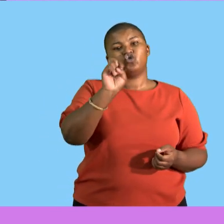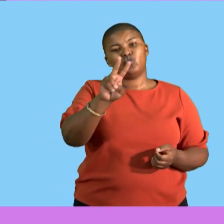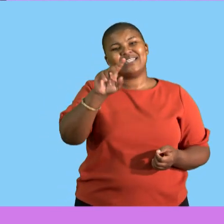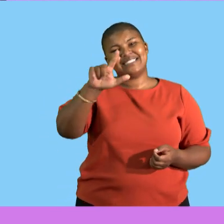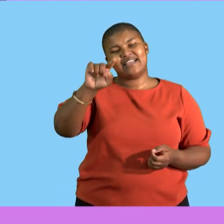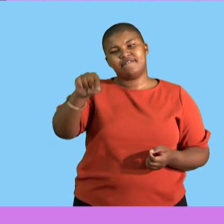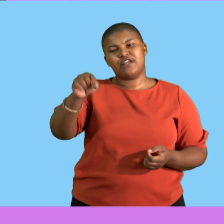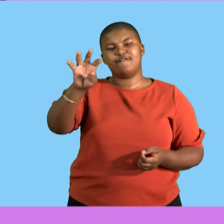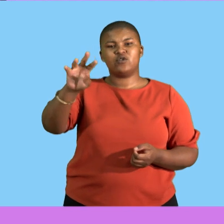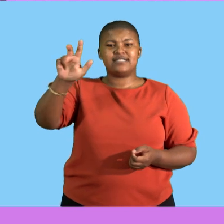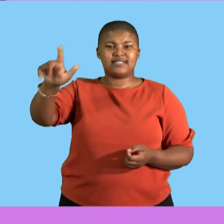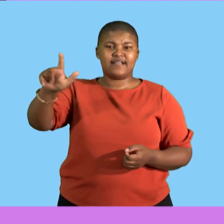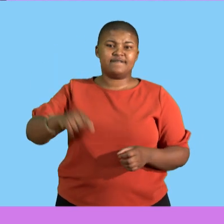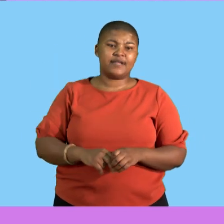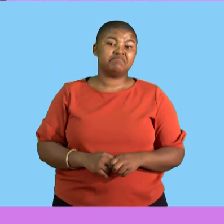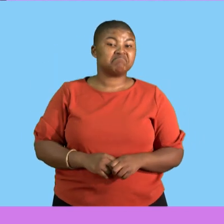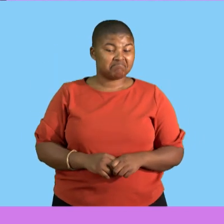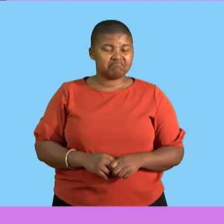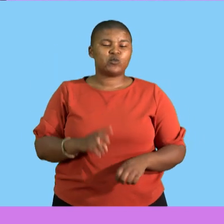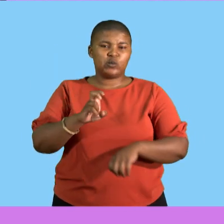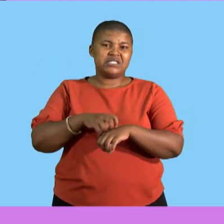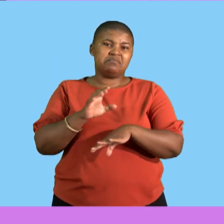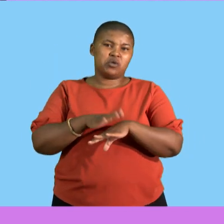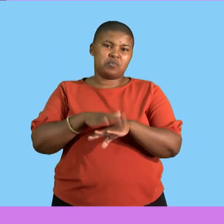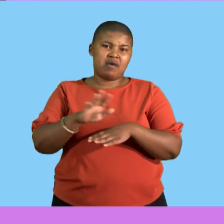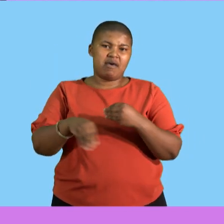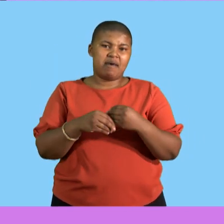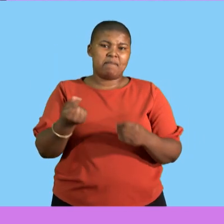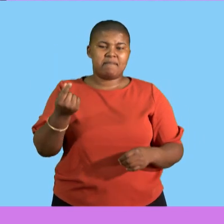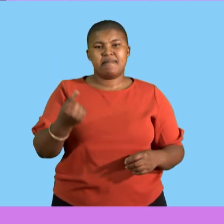227 Rand 47 that he will need